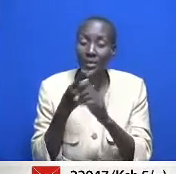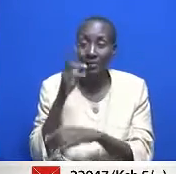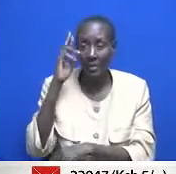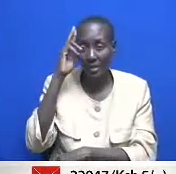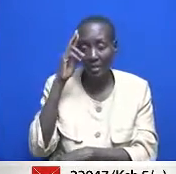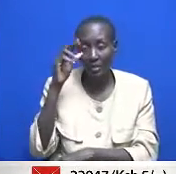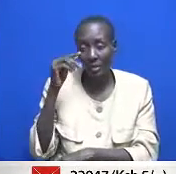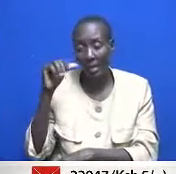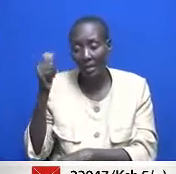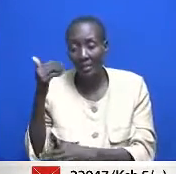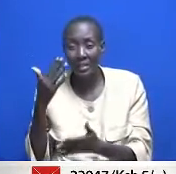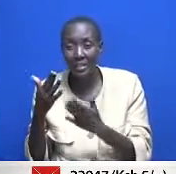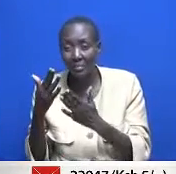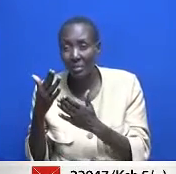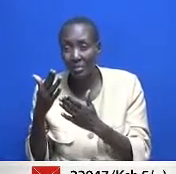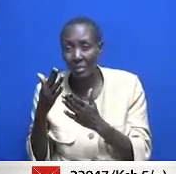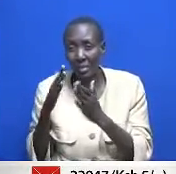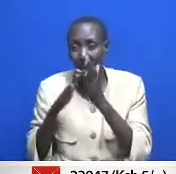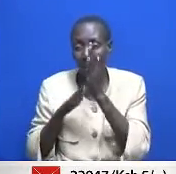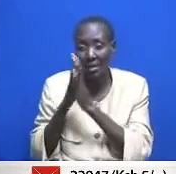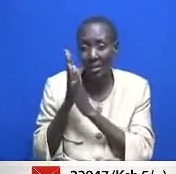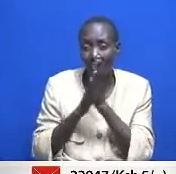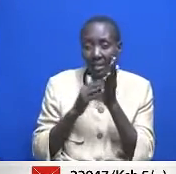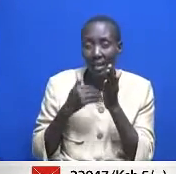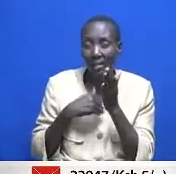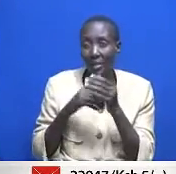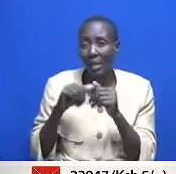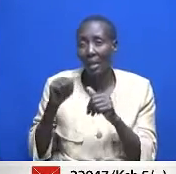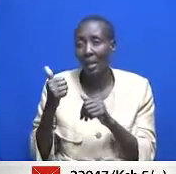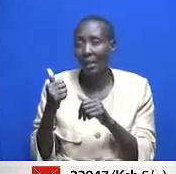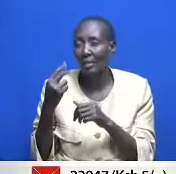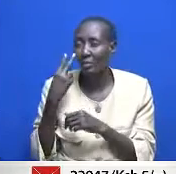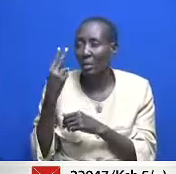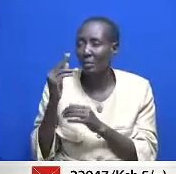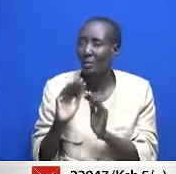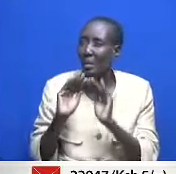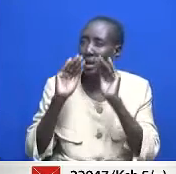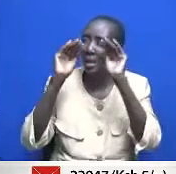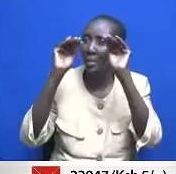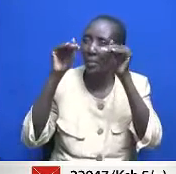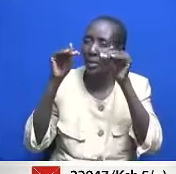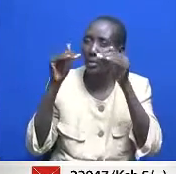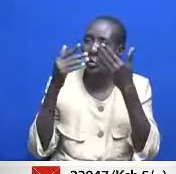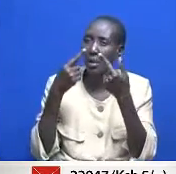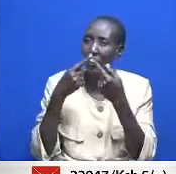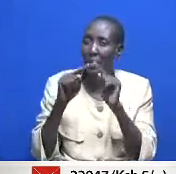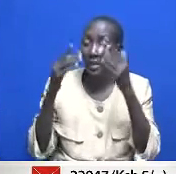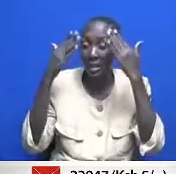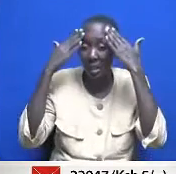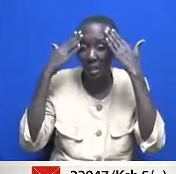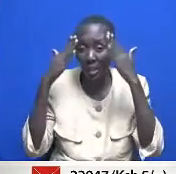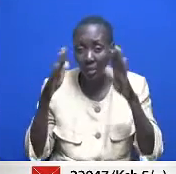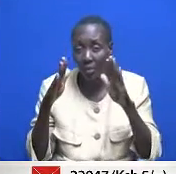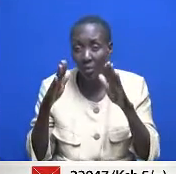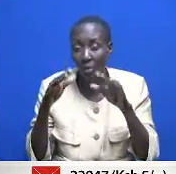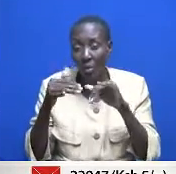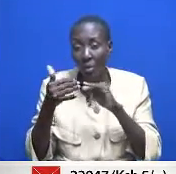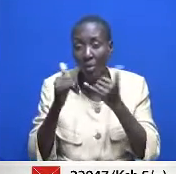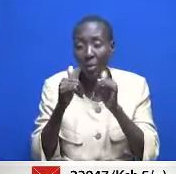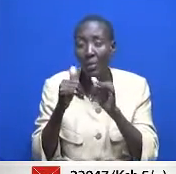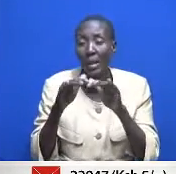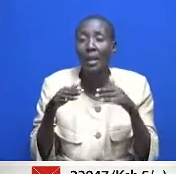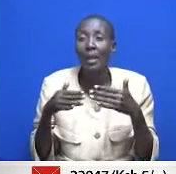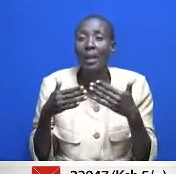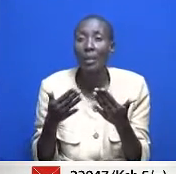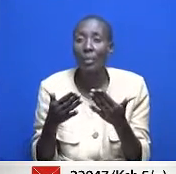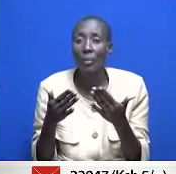of curiosity, some because, you know, they've seen a basketball court here, but they don't really know, like, you know, how to play the game and all